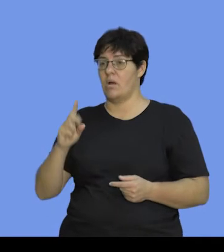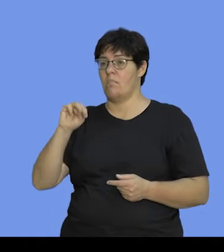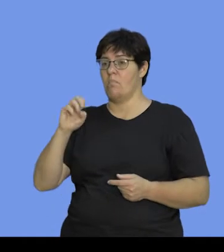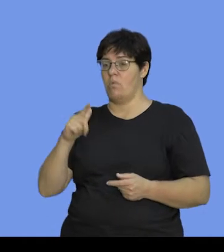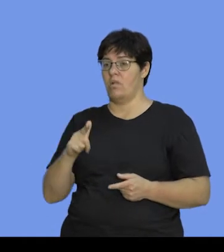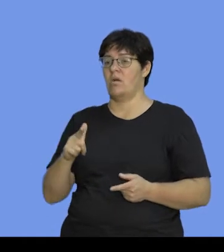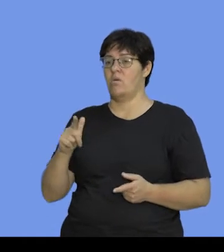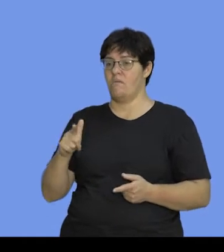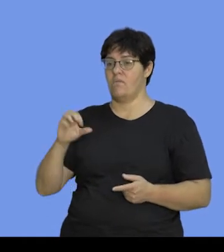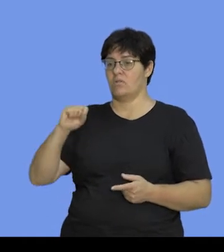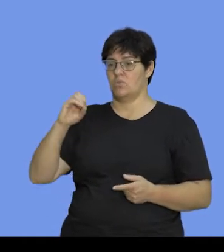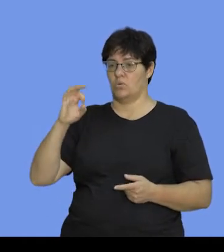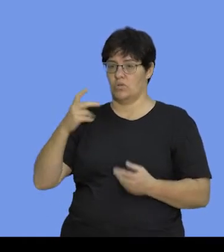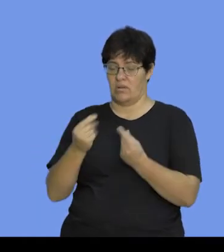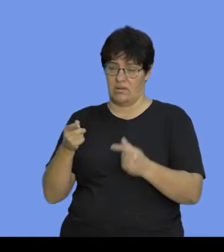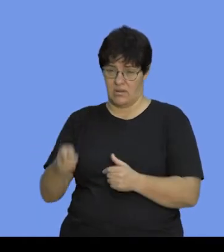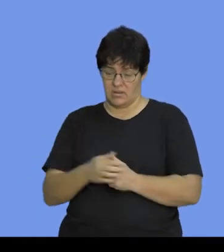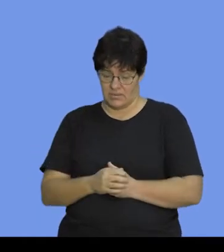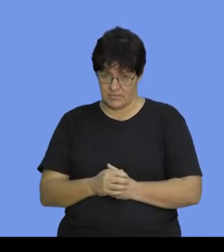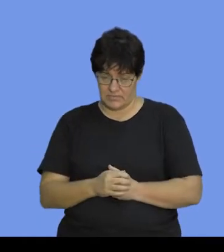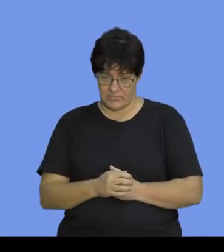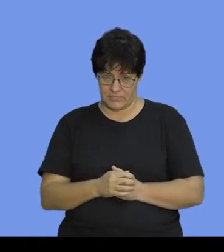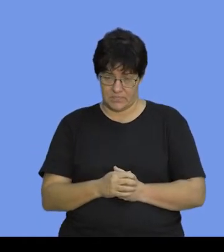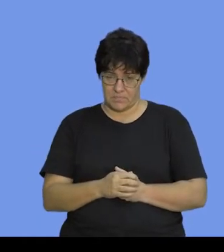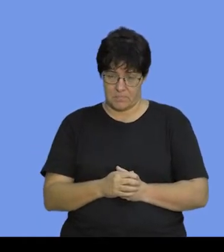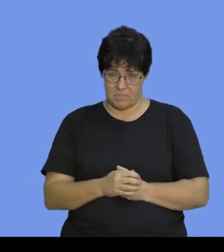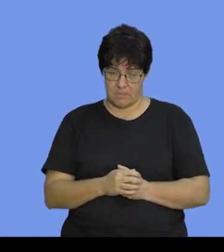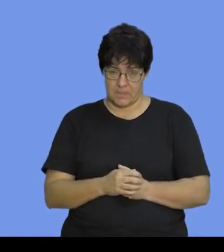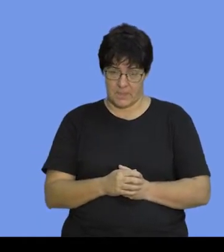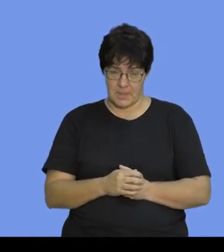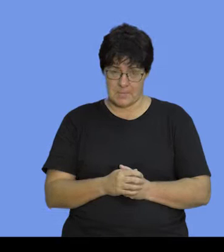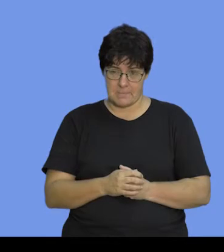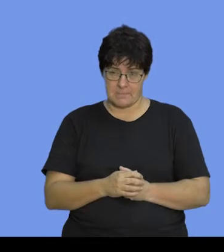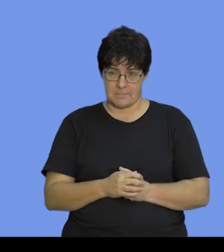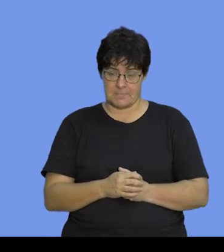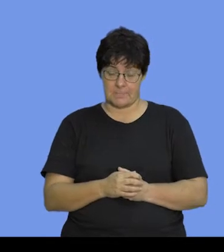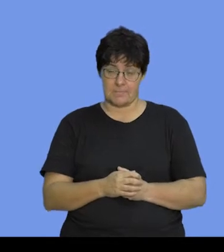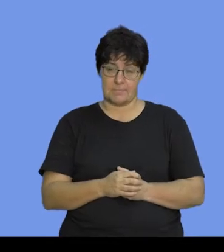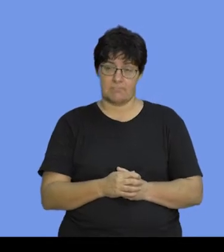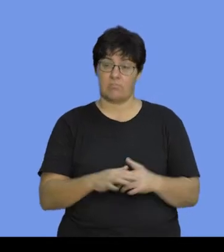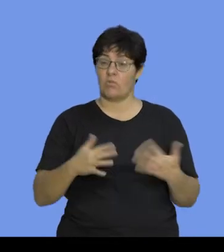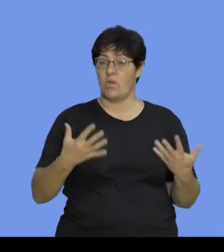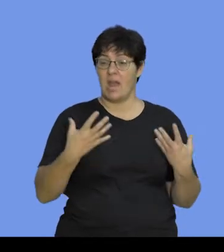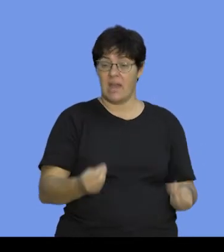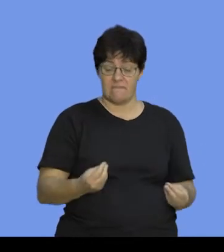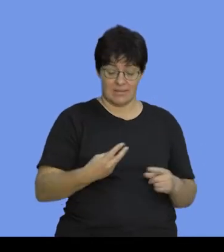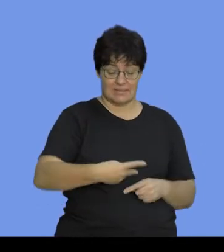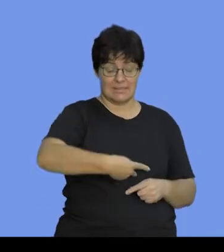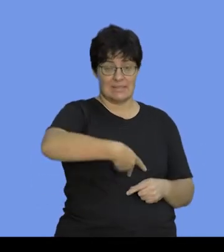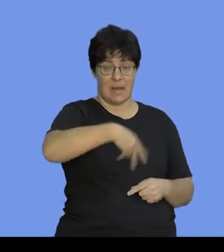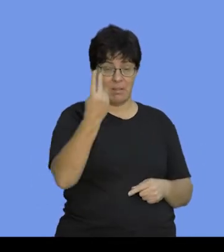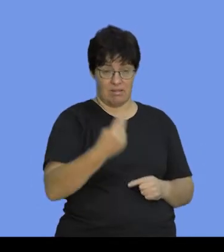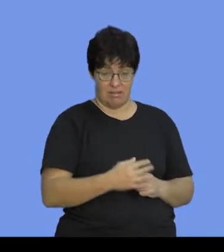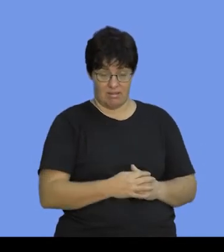is the unit volume of solution, which is 1 cubic decimeter, okay? Now, on the other hand, if we have got double